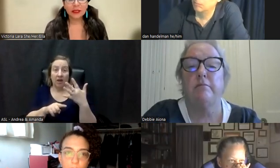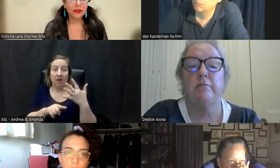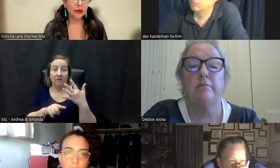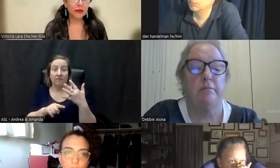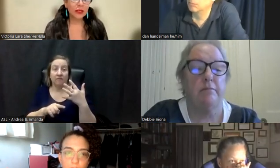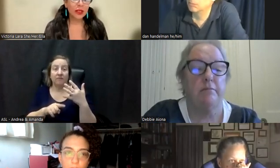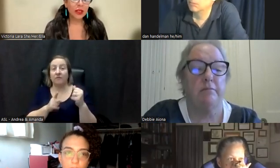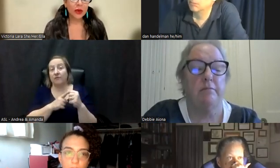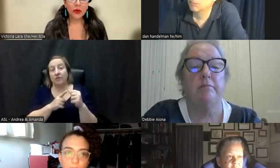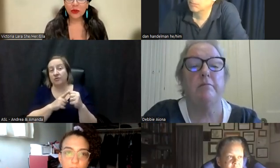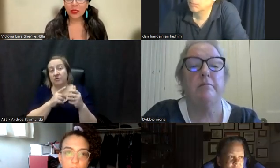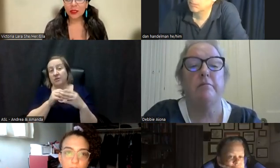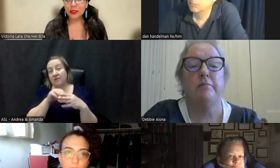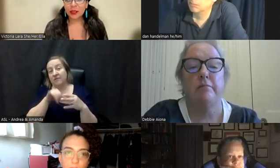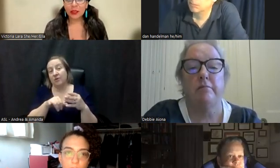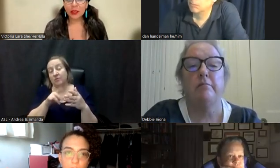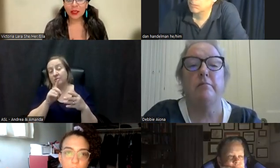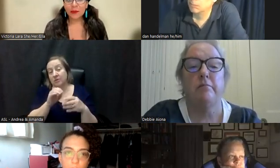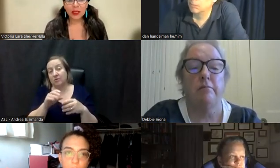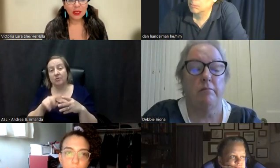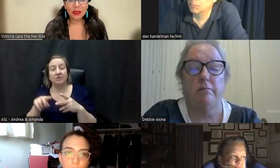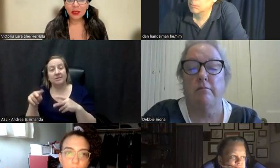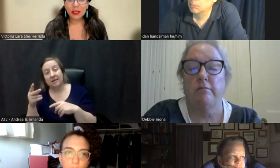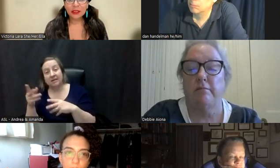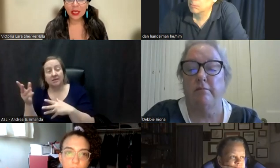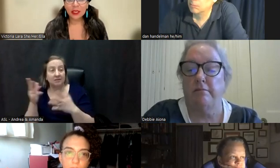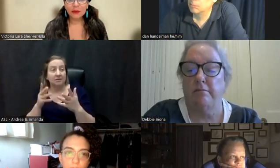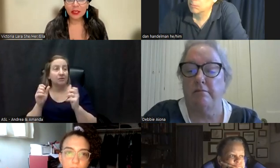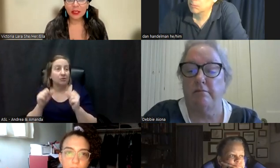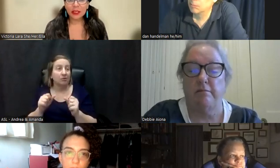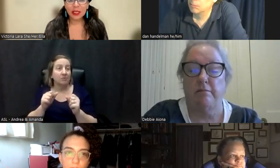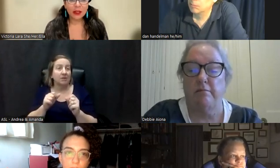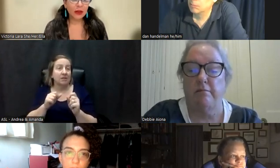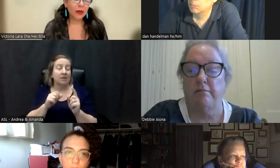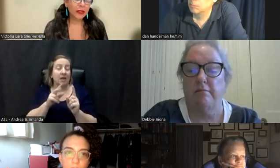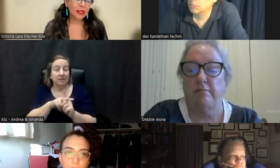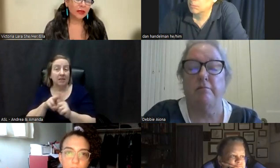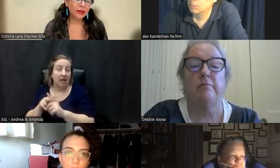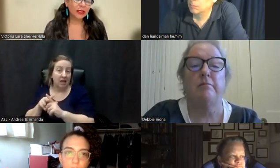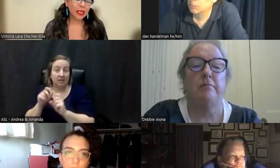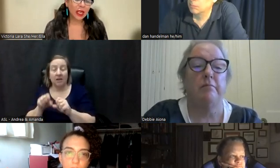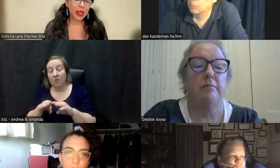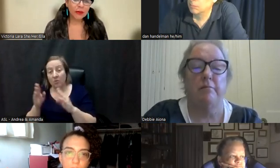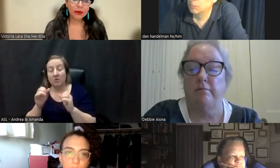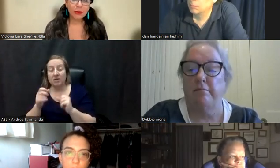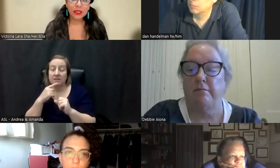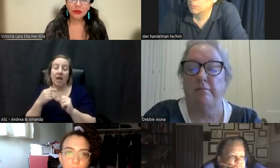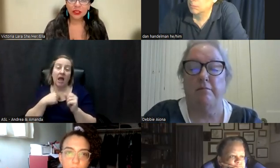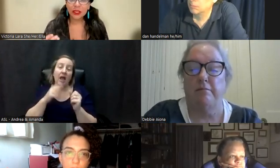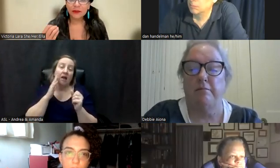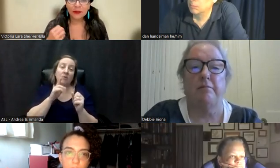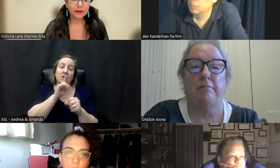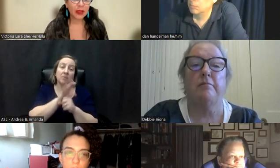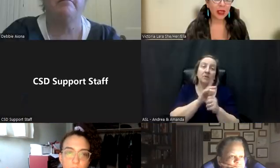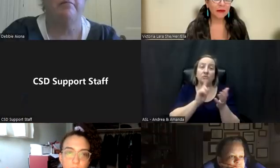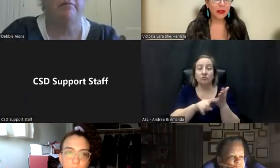first of this document, or the second. It can be assigned, they can open it, and you can say, I will commit to